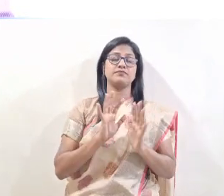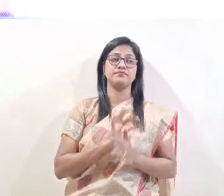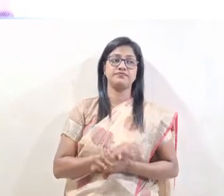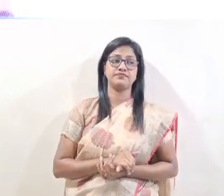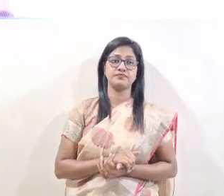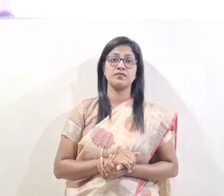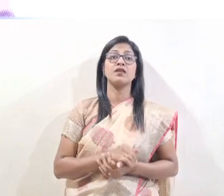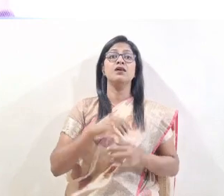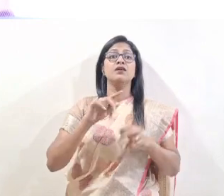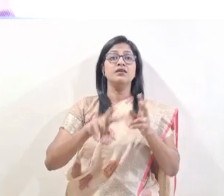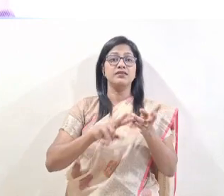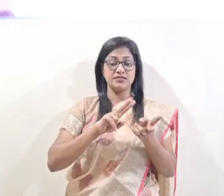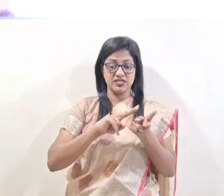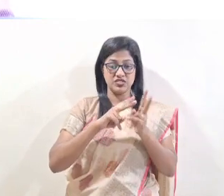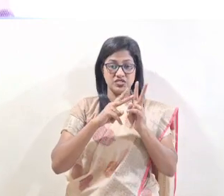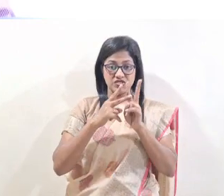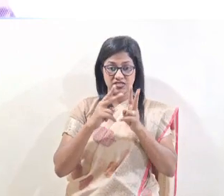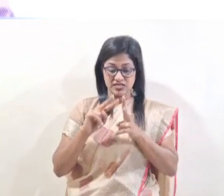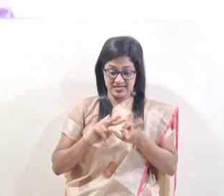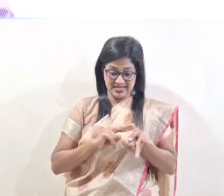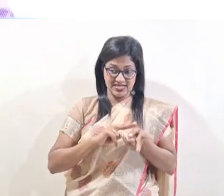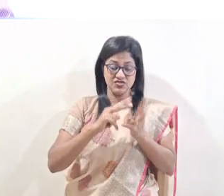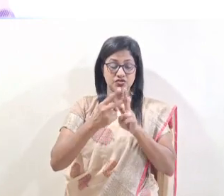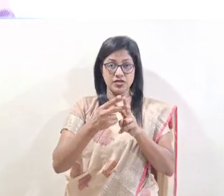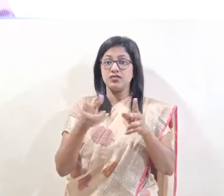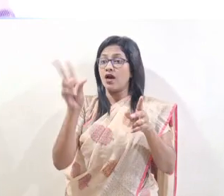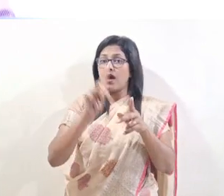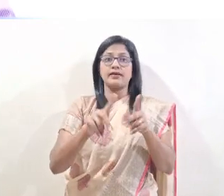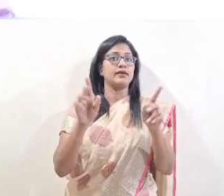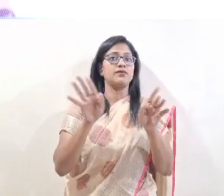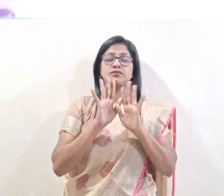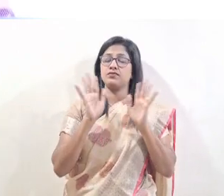And even the shift change, we did not allow it to happen.